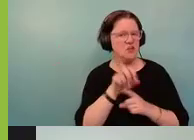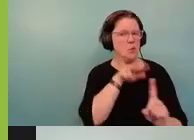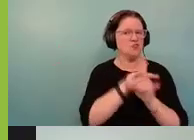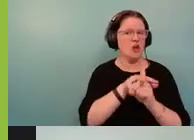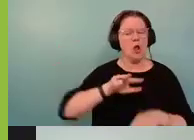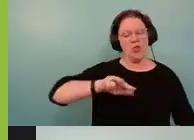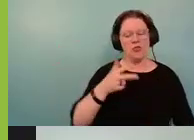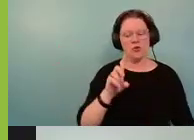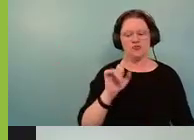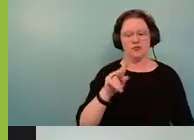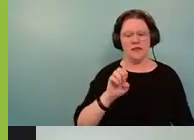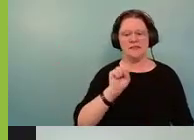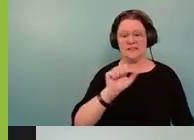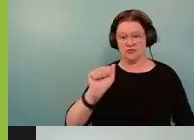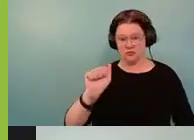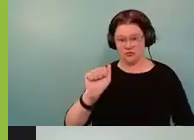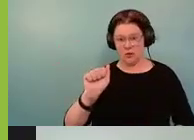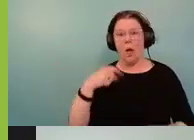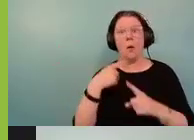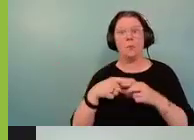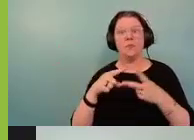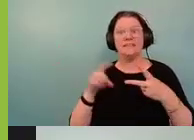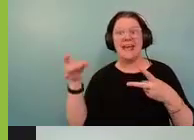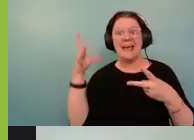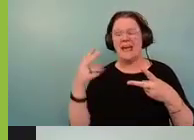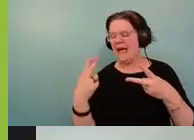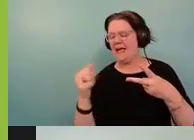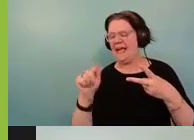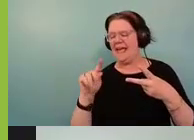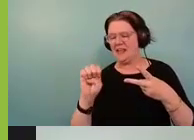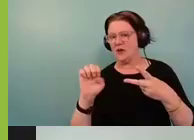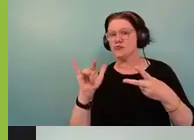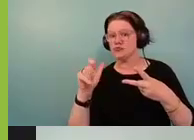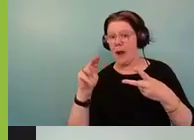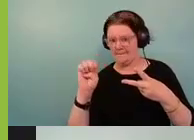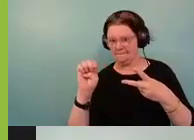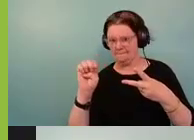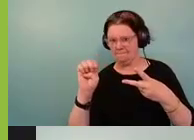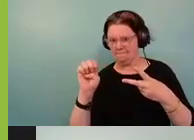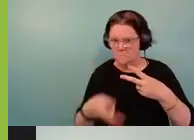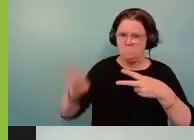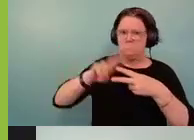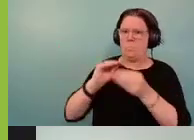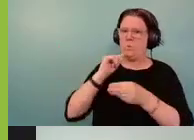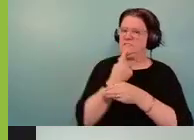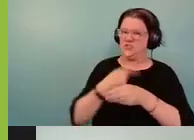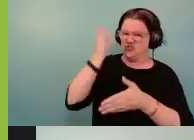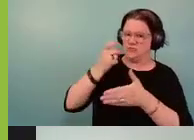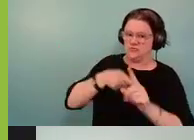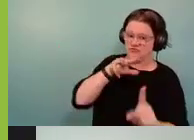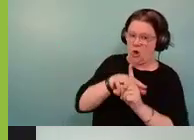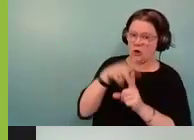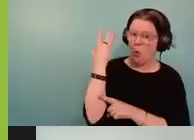third-degree sexual assault with a hate crime enhancer because the individual targeted the person due to their